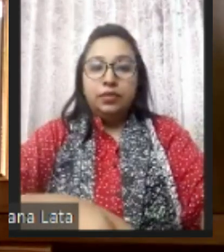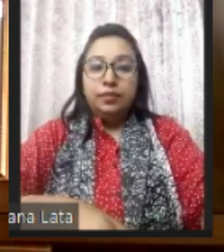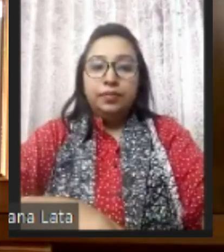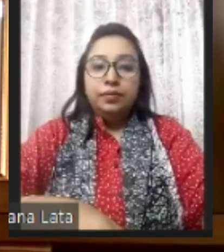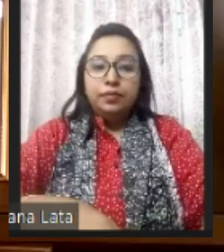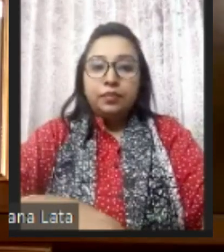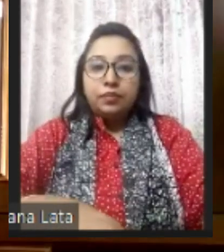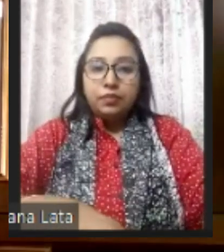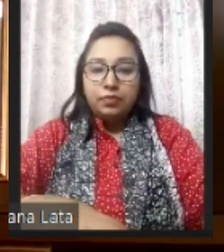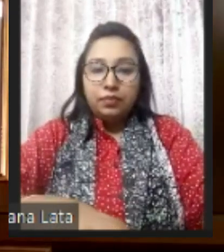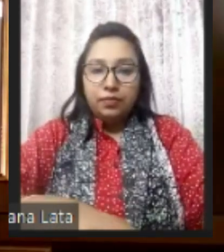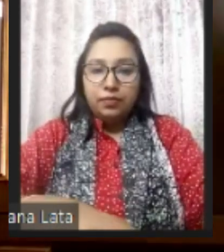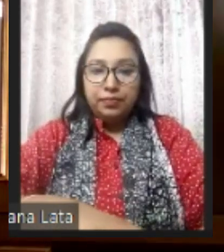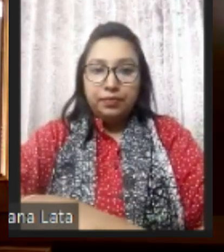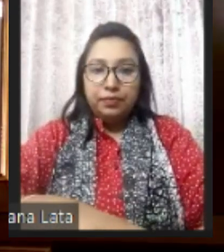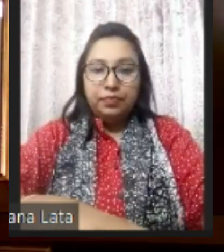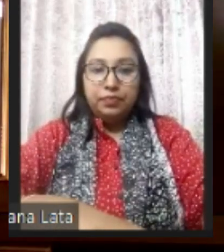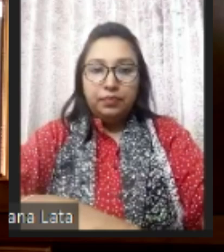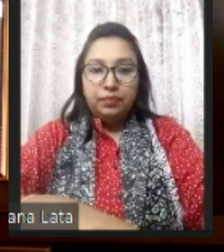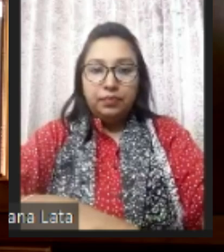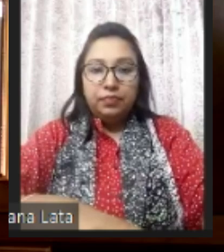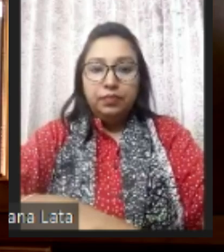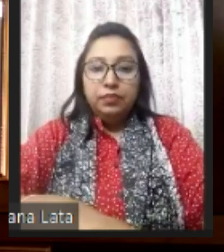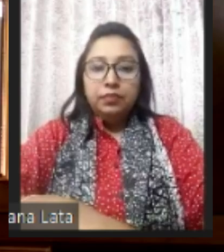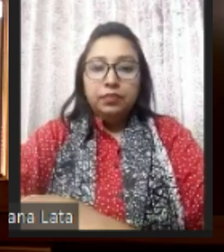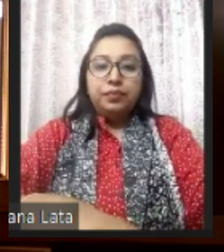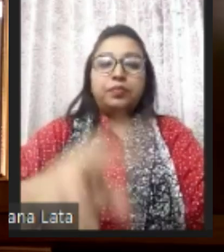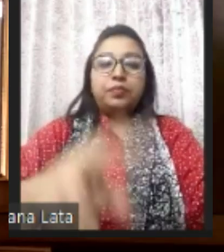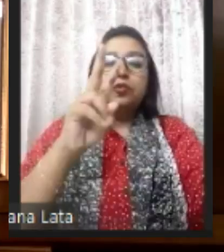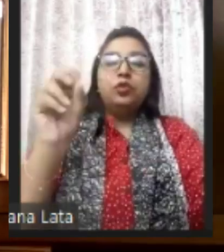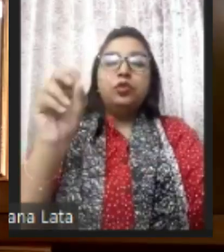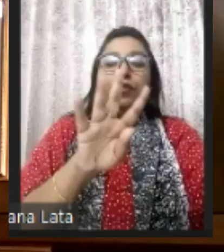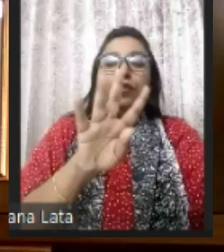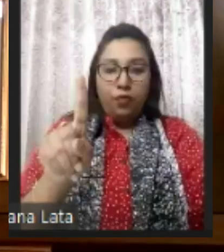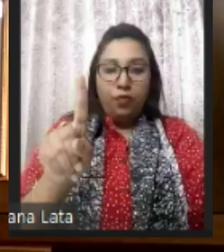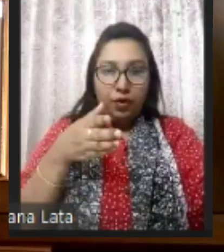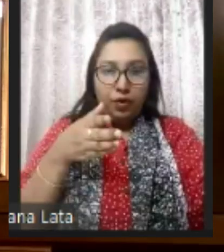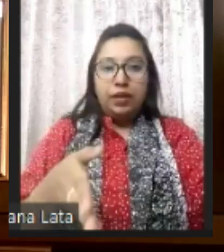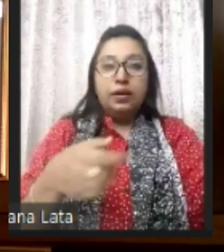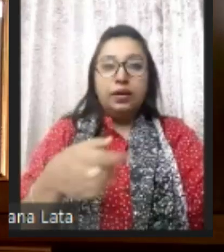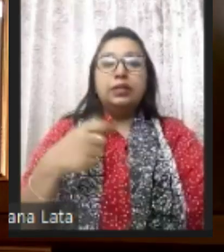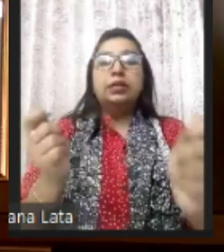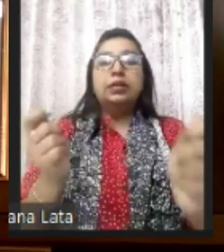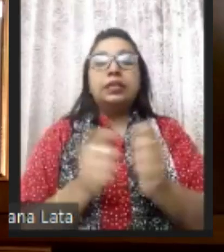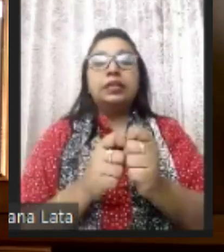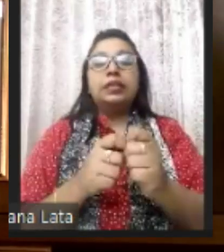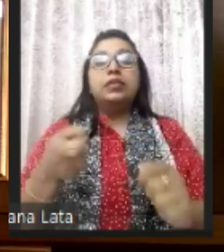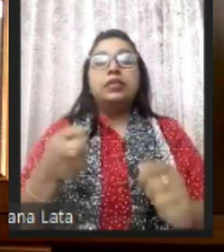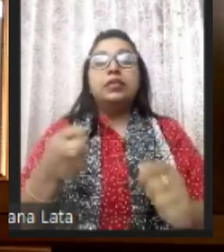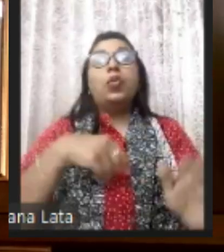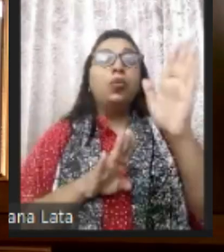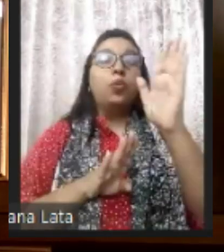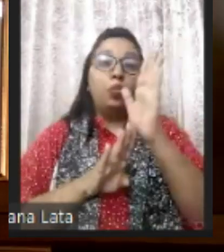self-sufficient Bangladesh, so that in 2041 we can become the desired developed nation